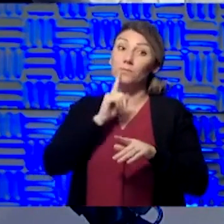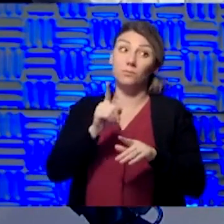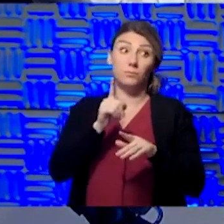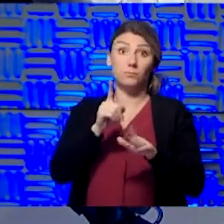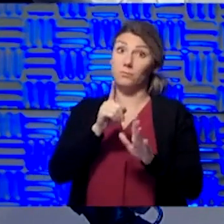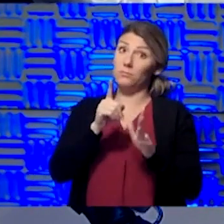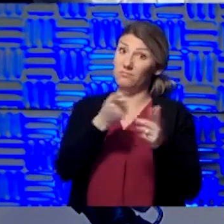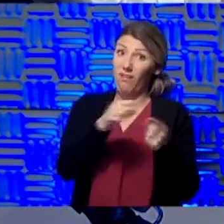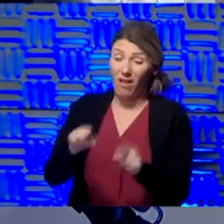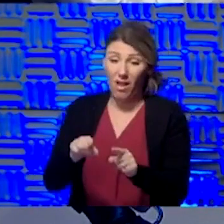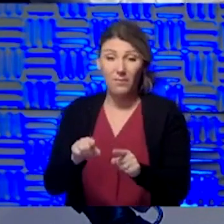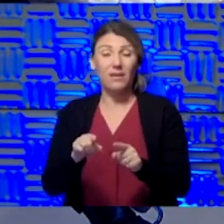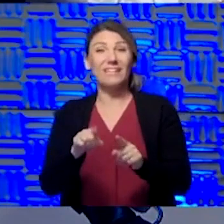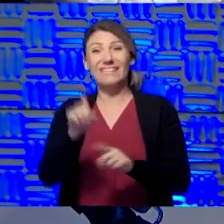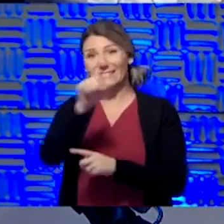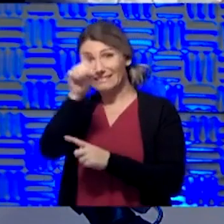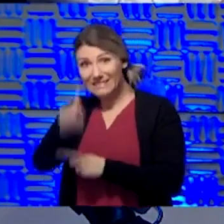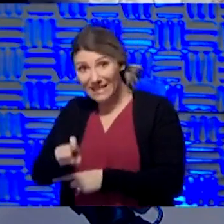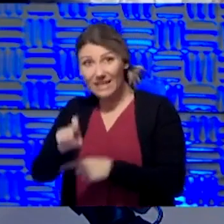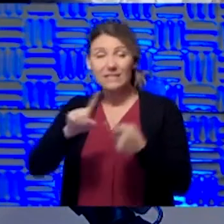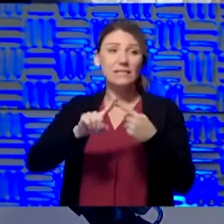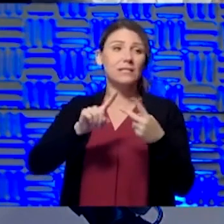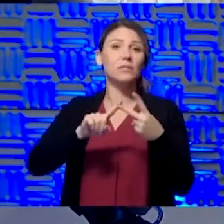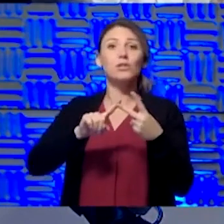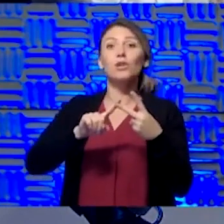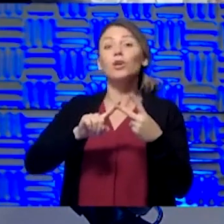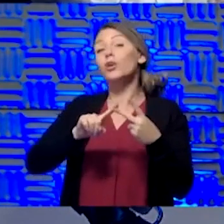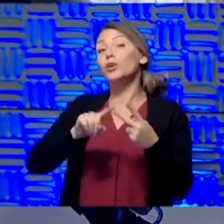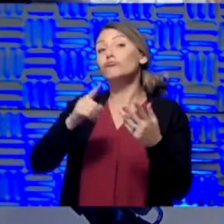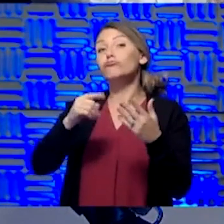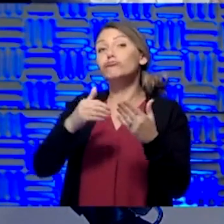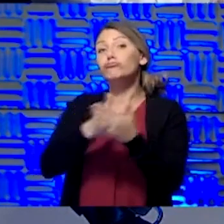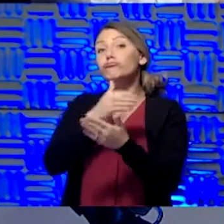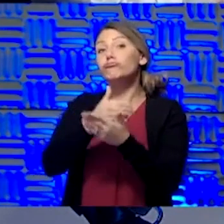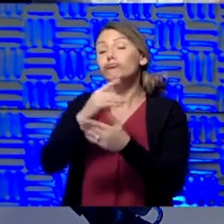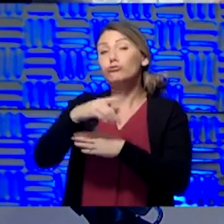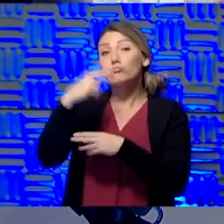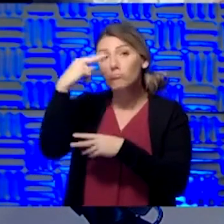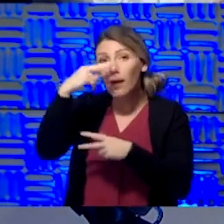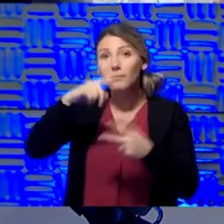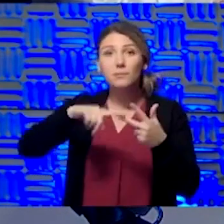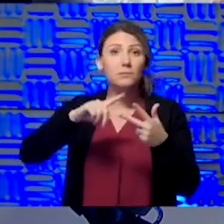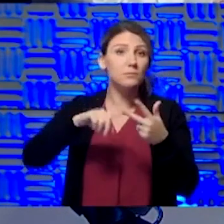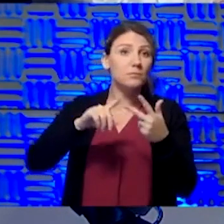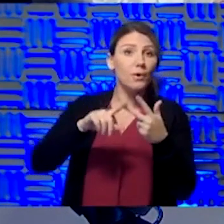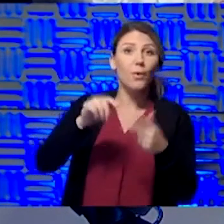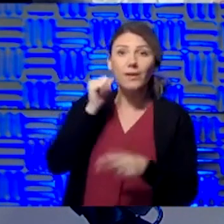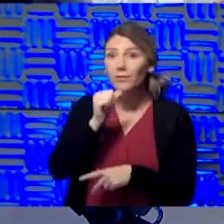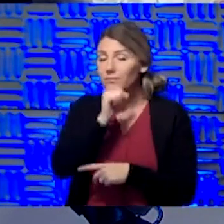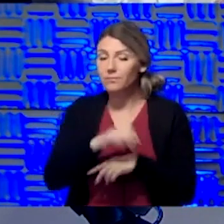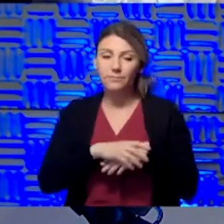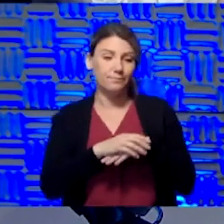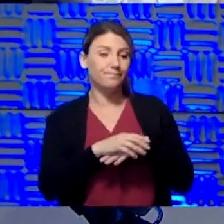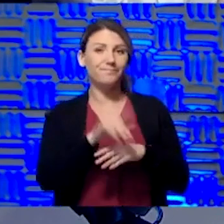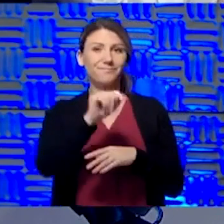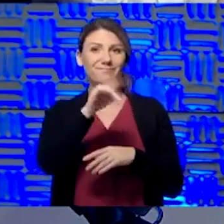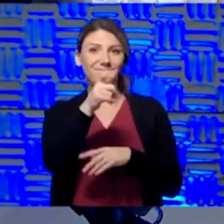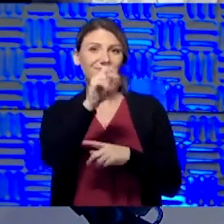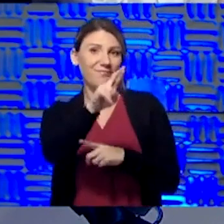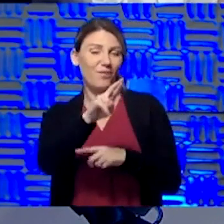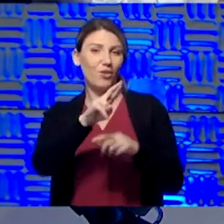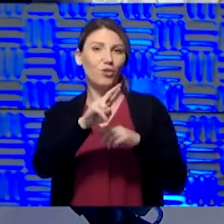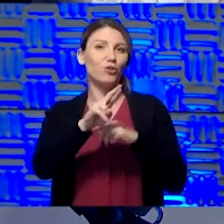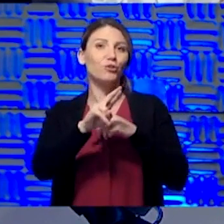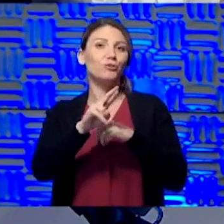and New Mexico and Arizona and Southern California too. So, other questions? This is Taylor, Channel 41. I've got another question about the